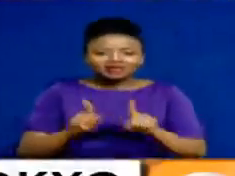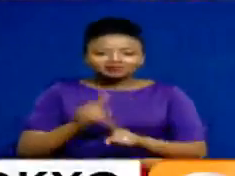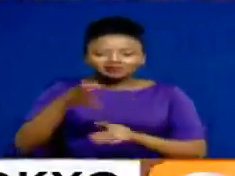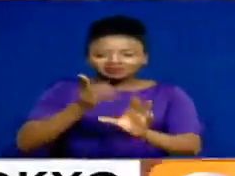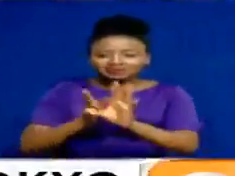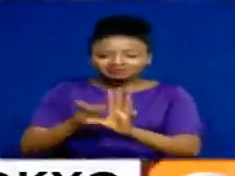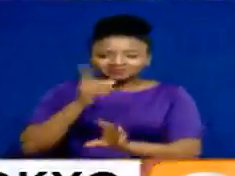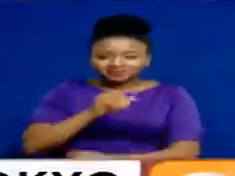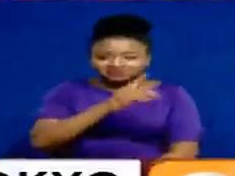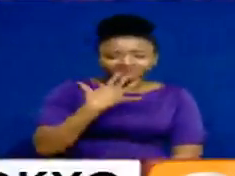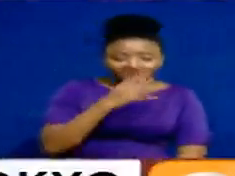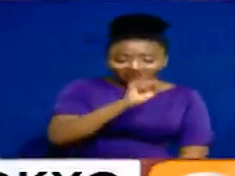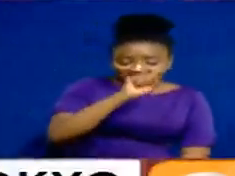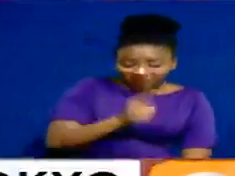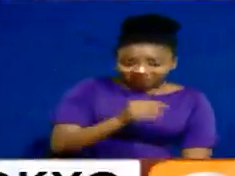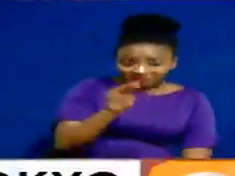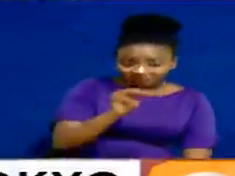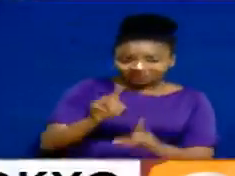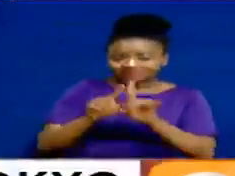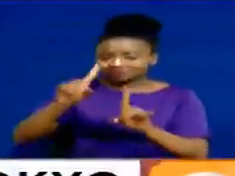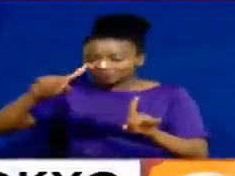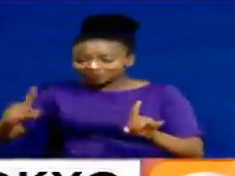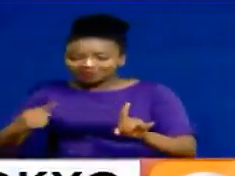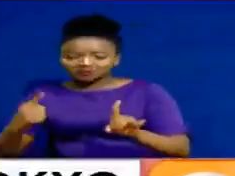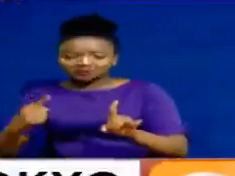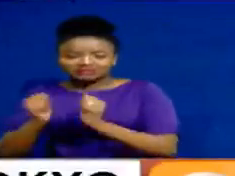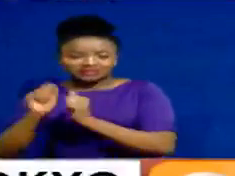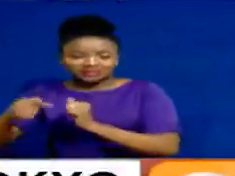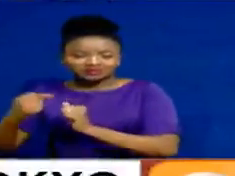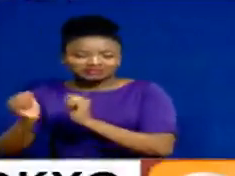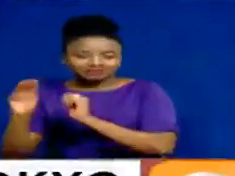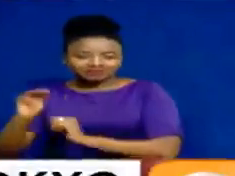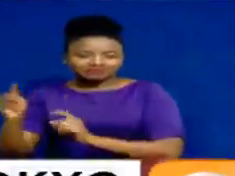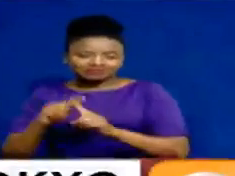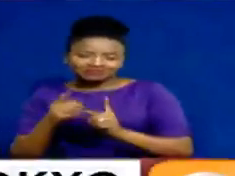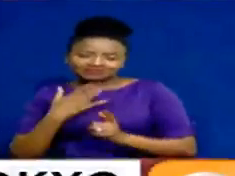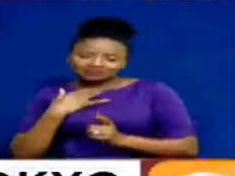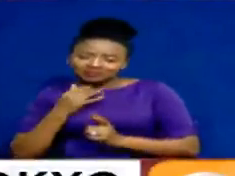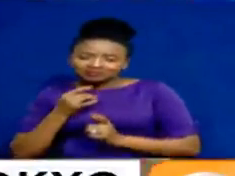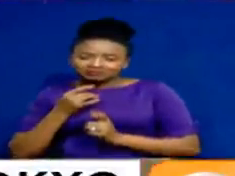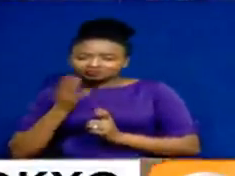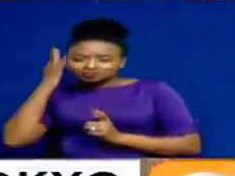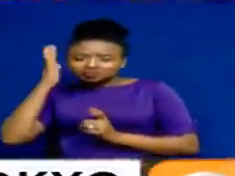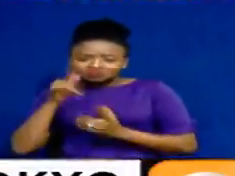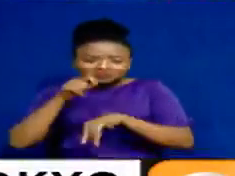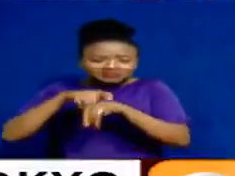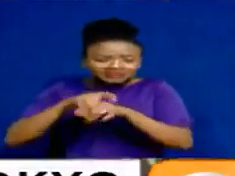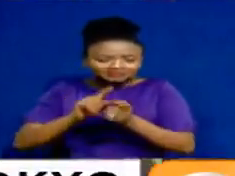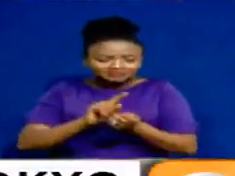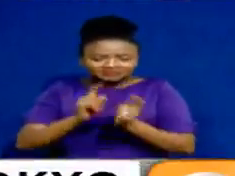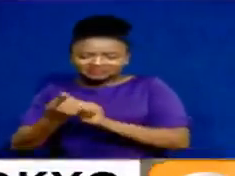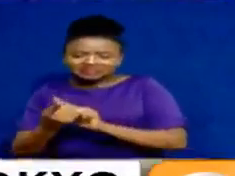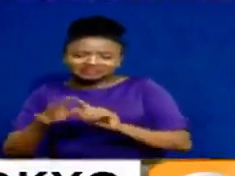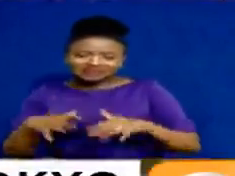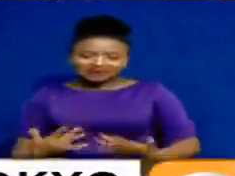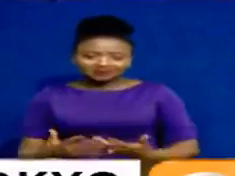also said she's contemplating to compete in the road races, but remained coy on the exact timeline for the switch. The